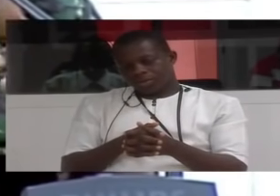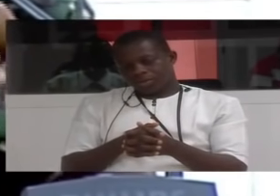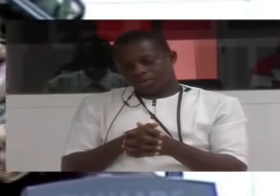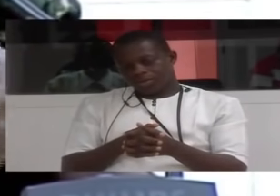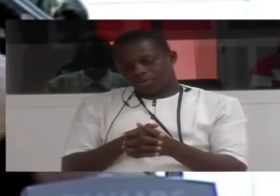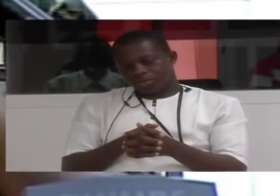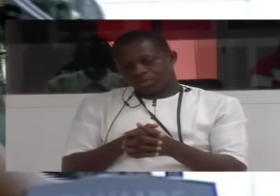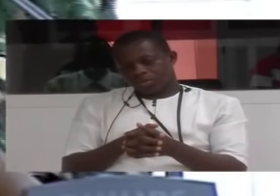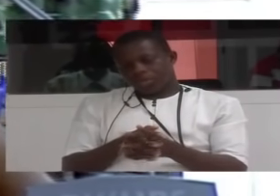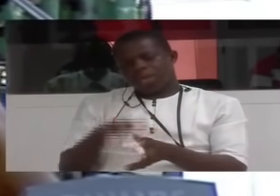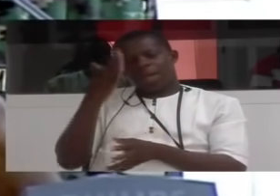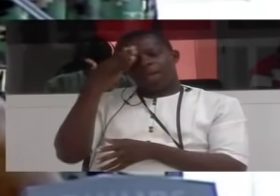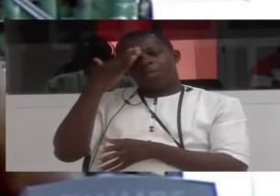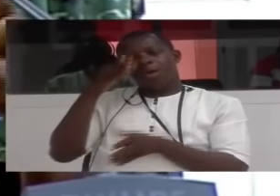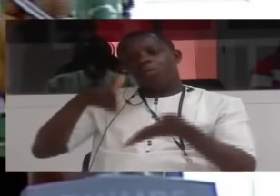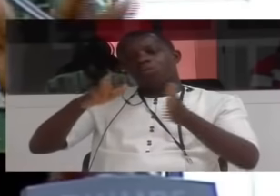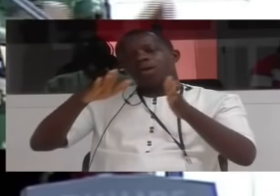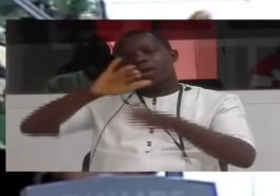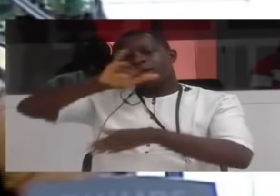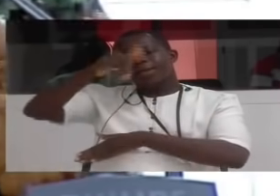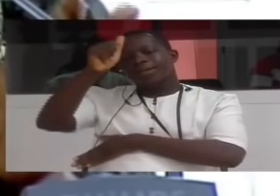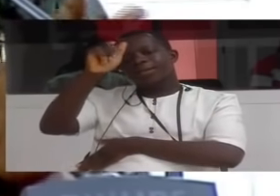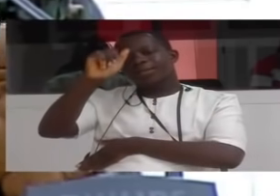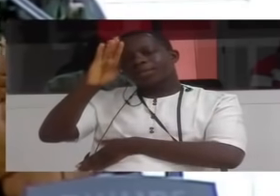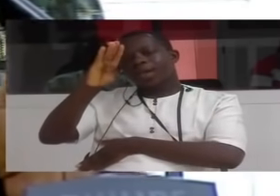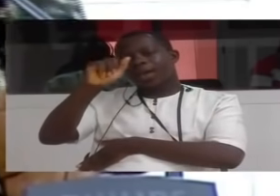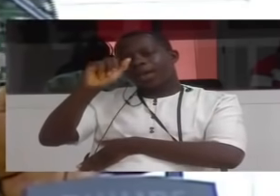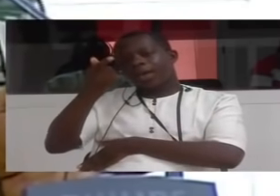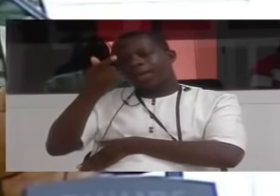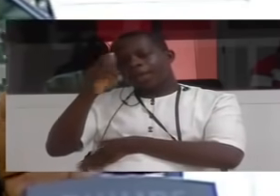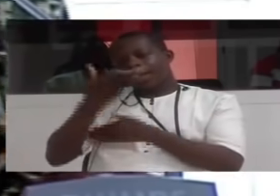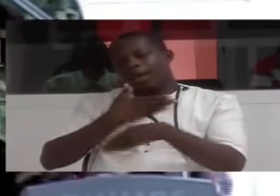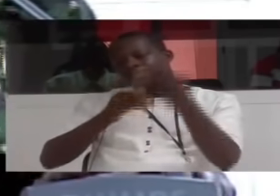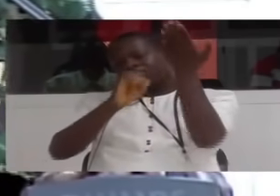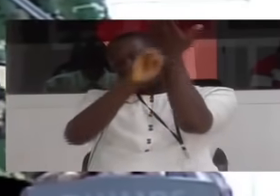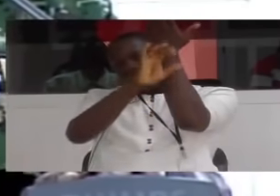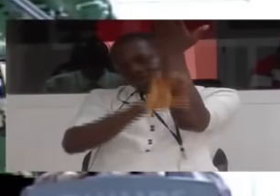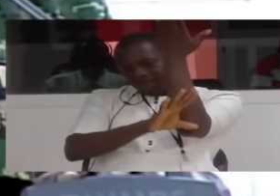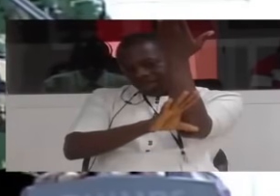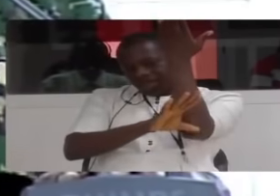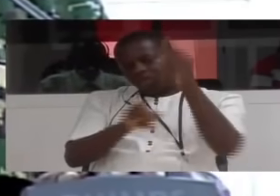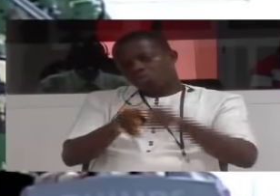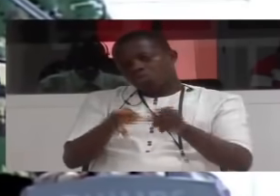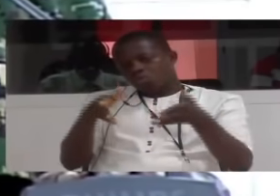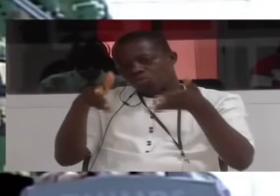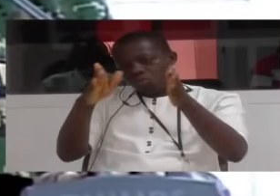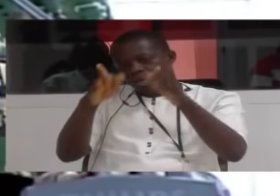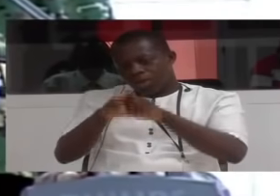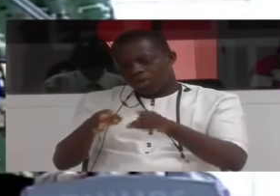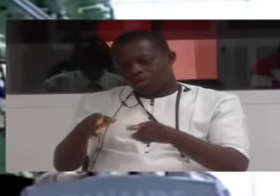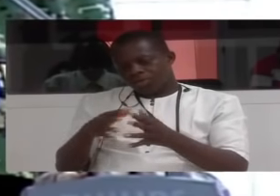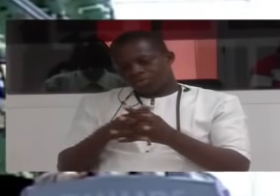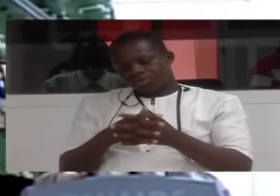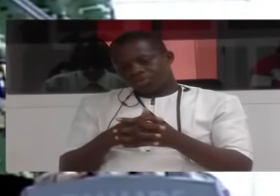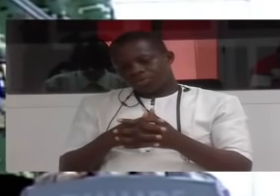nga yoni Jabang bi amna ben traffic light bu fa nekk fu yon bi jadé non. You know there the Jabang highway,